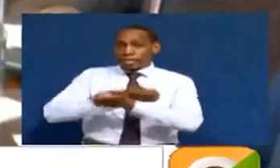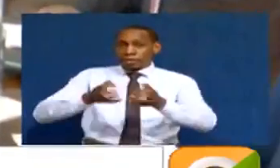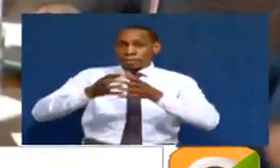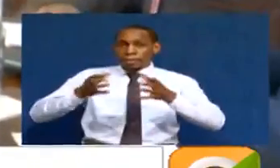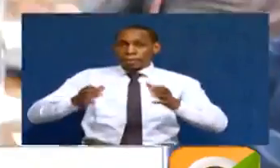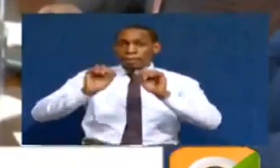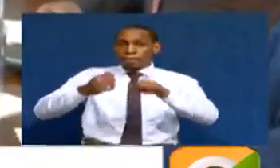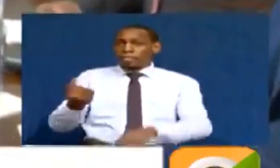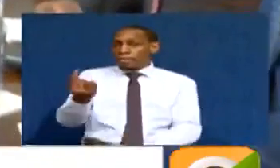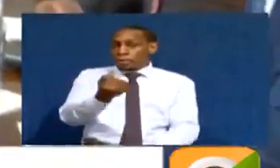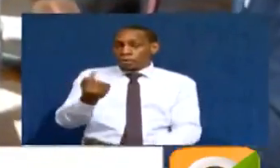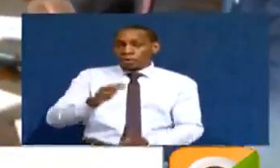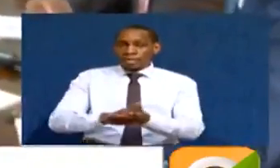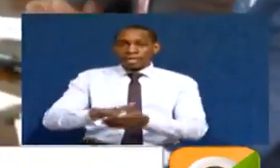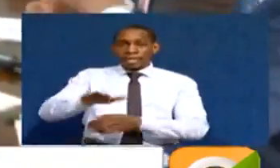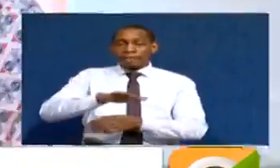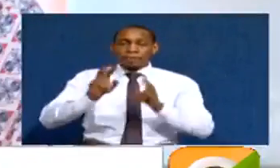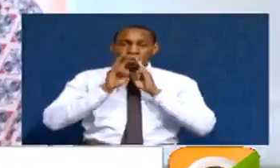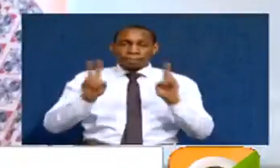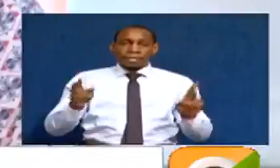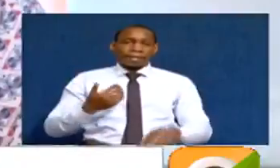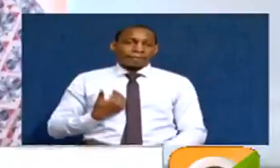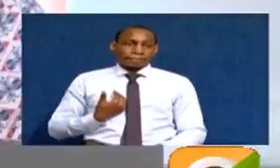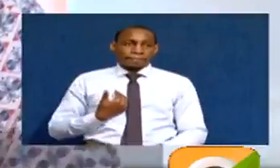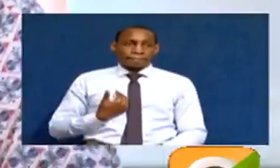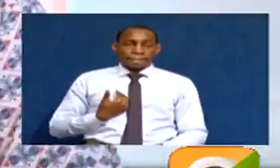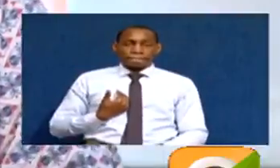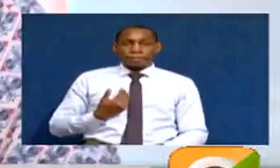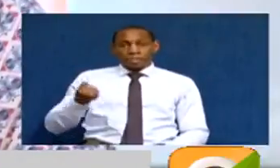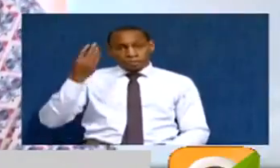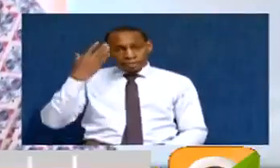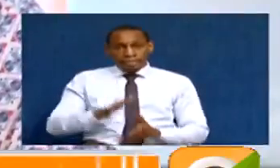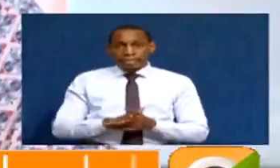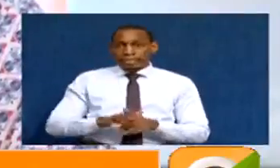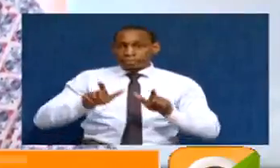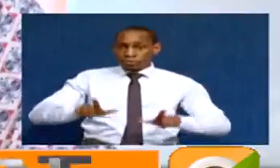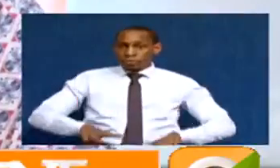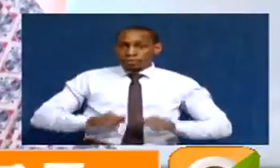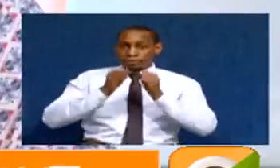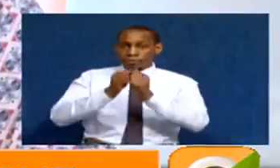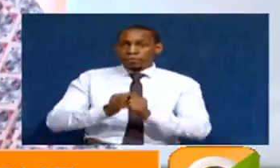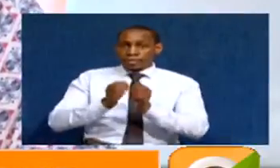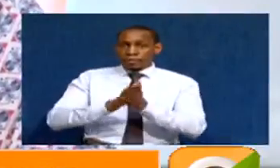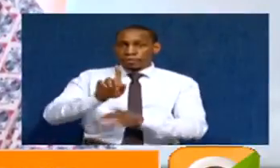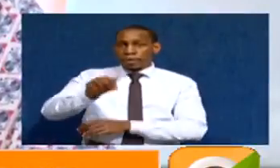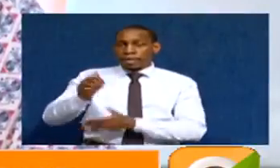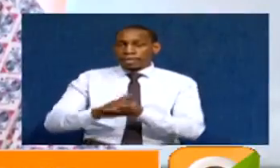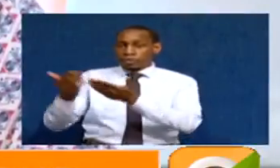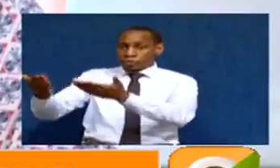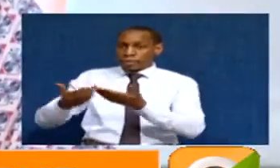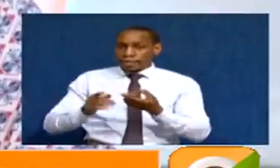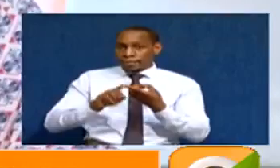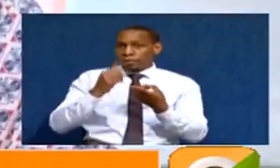is only possible in a peaceful environment. To understand and to live with each other. So we're welcoming not